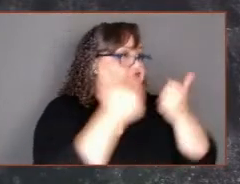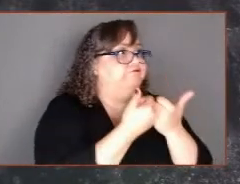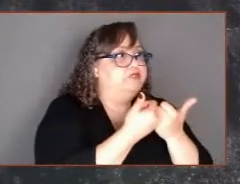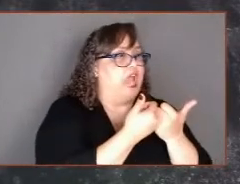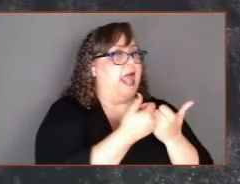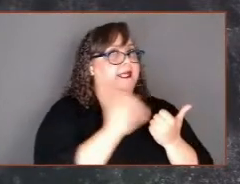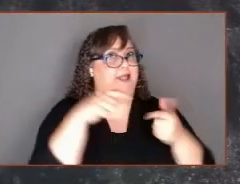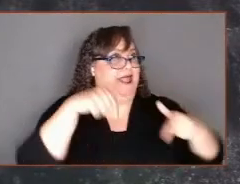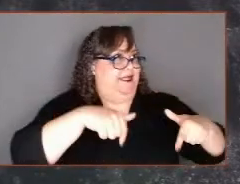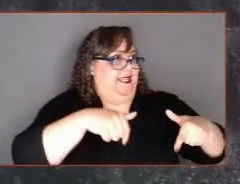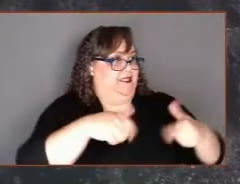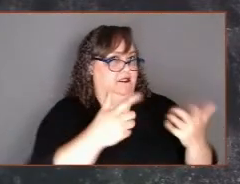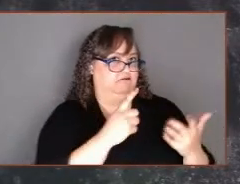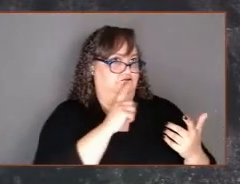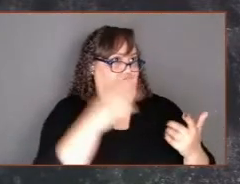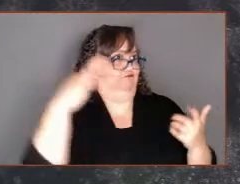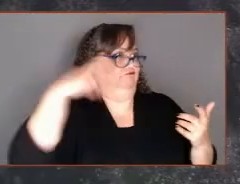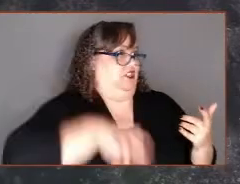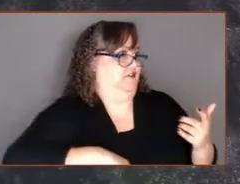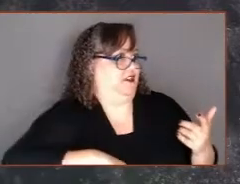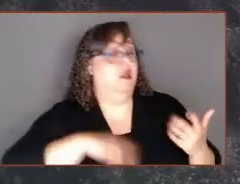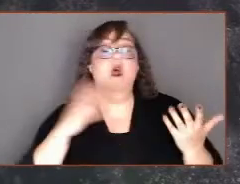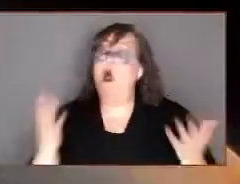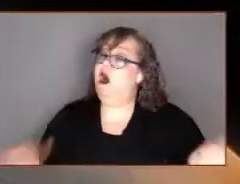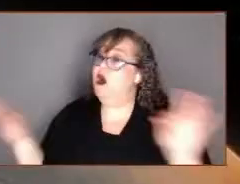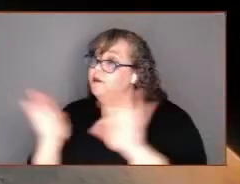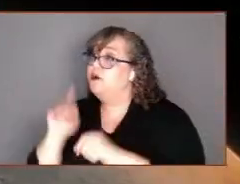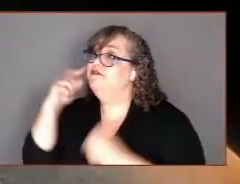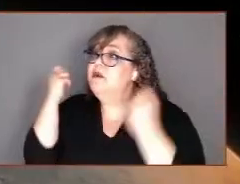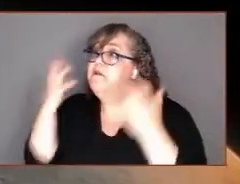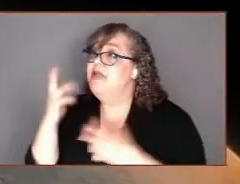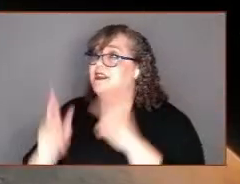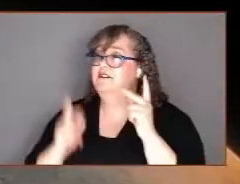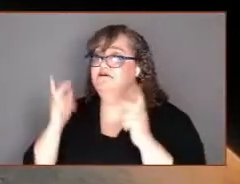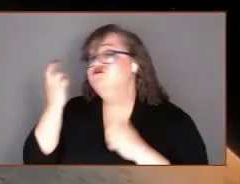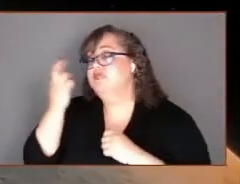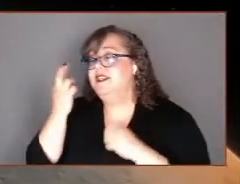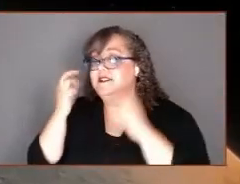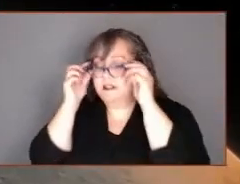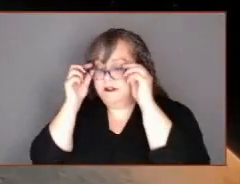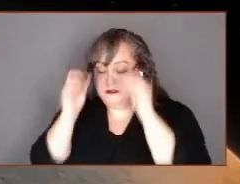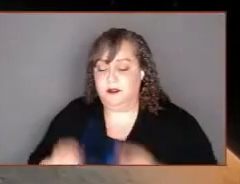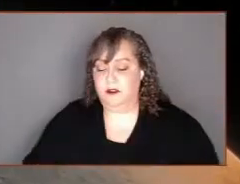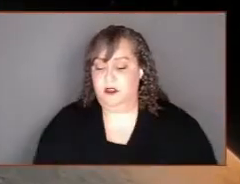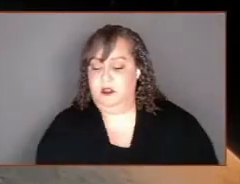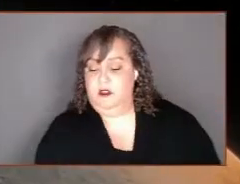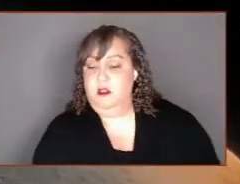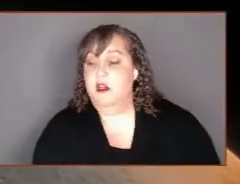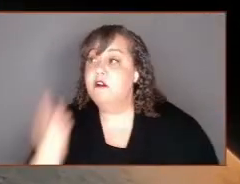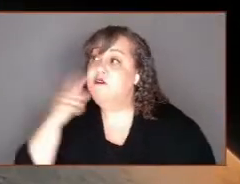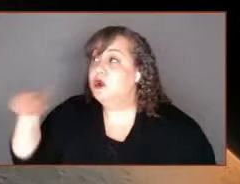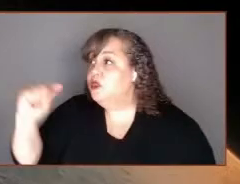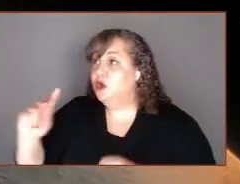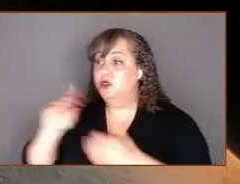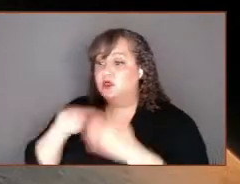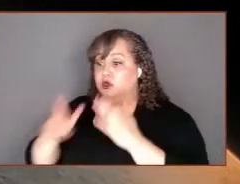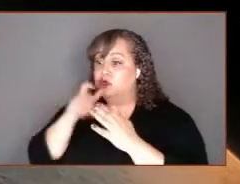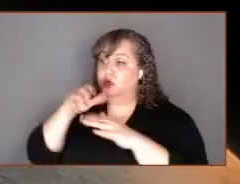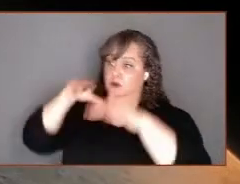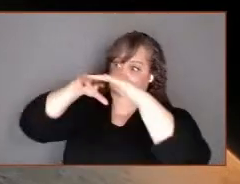beneficial? Well, they're important for a lot of reasons. For students that are entering the workforce and want to go into aerospace and